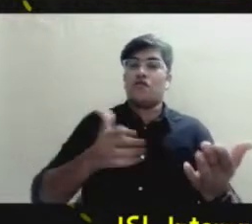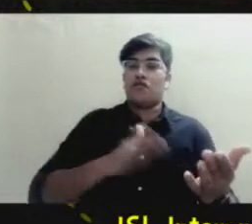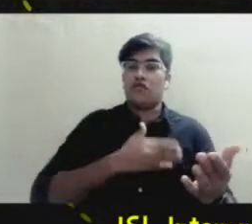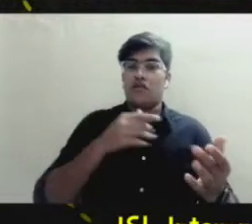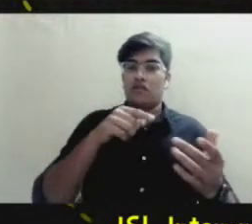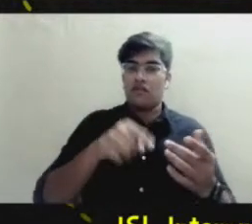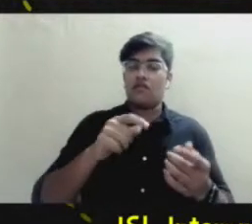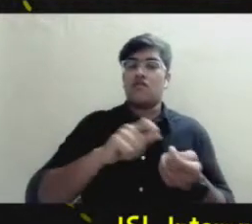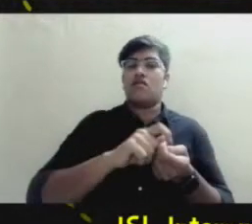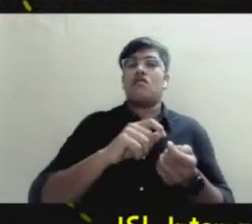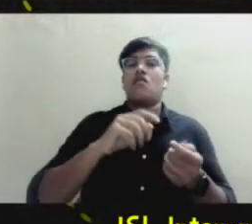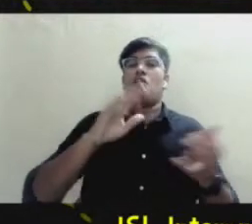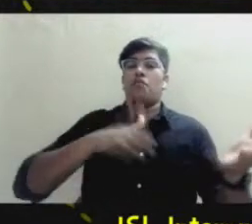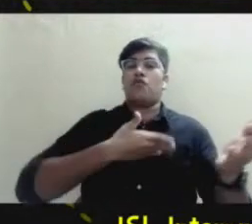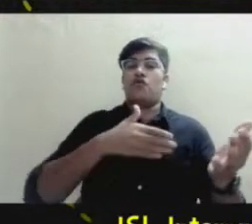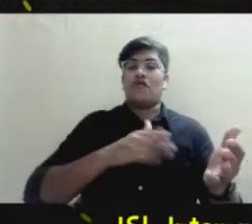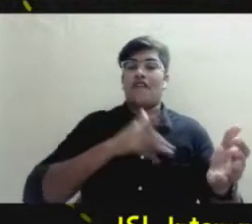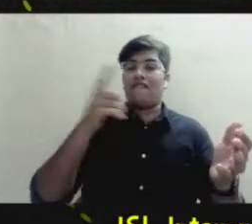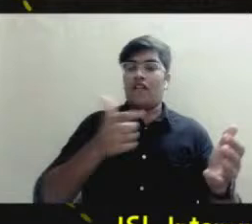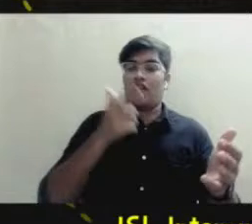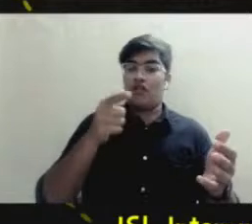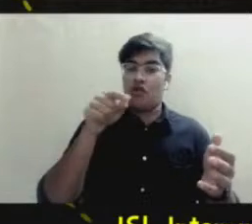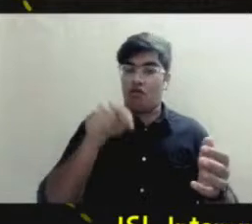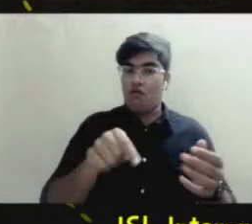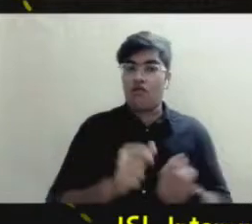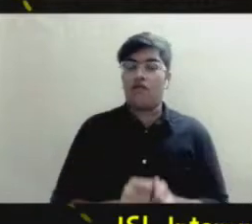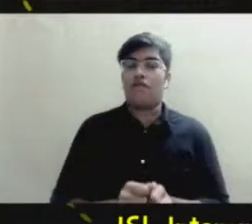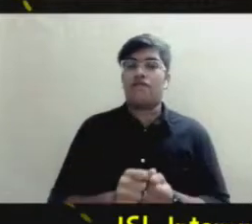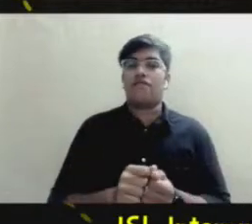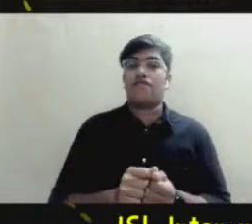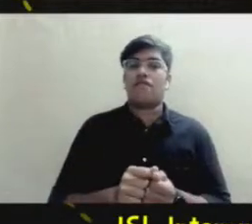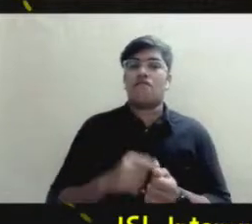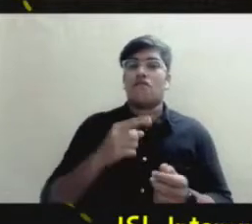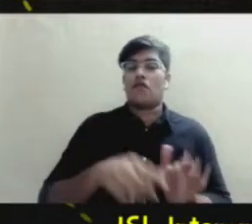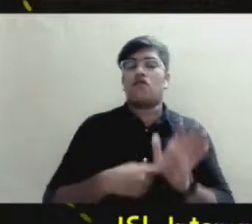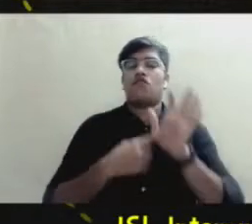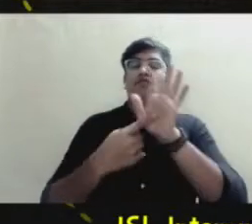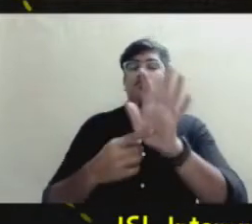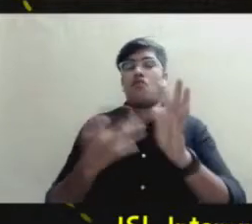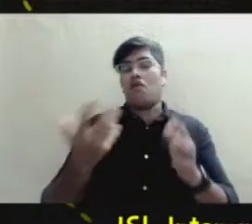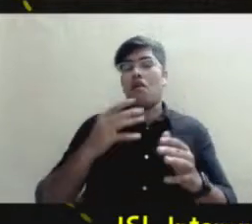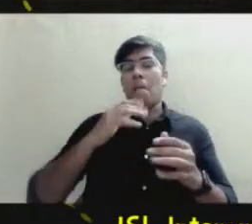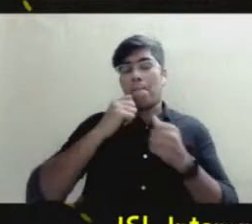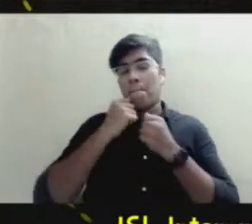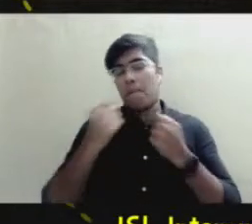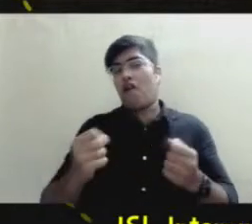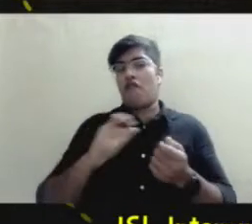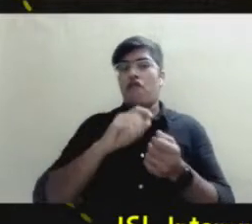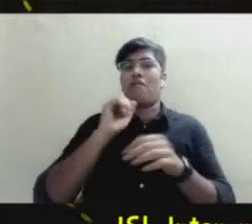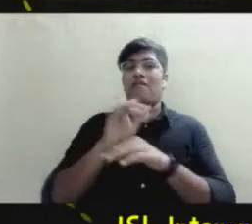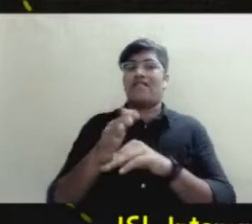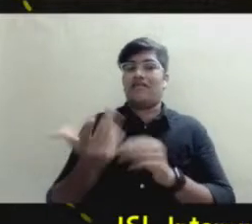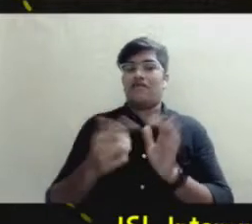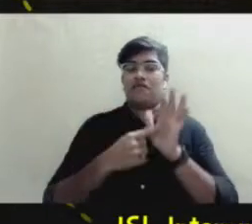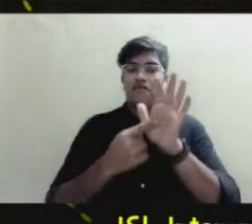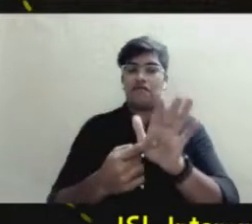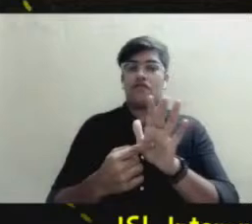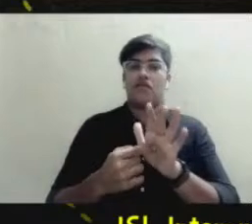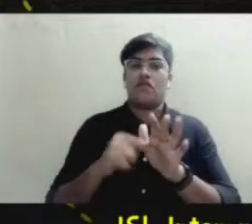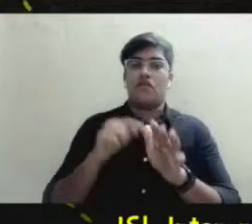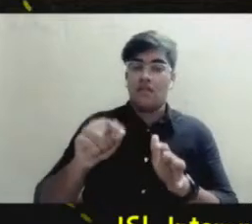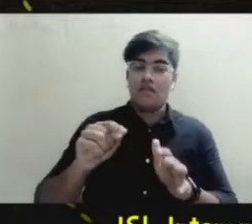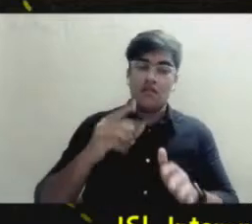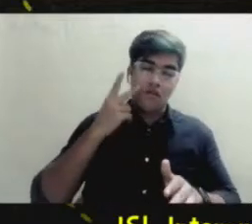music video to really convey a very powerful message. So it was a